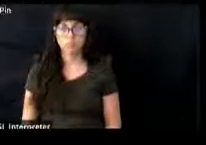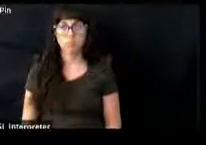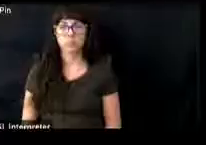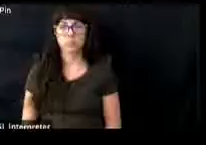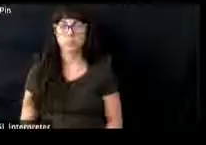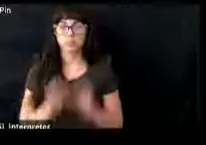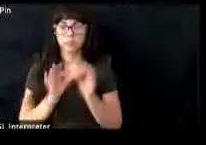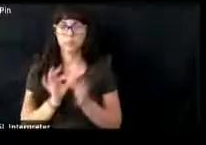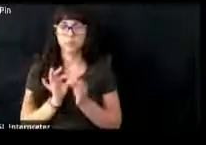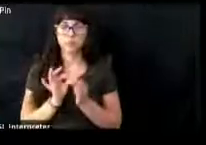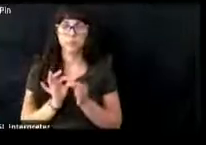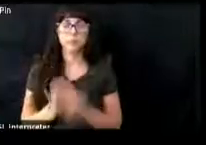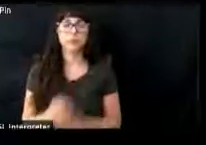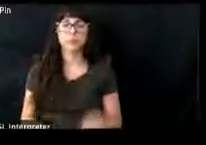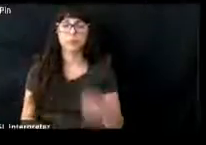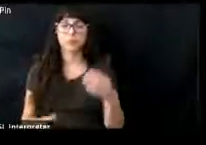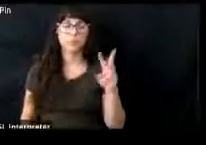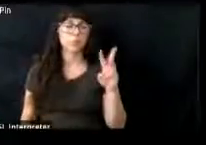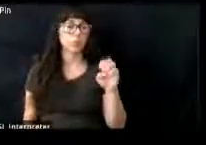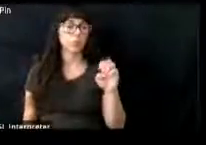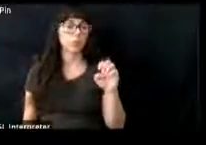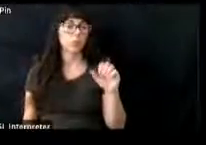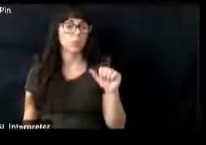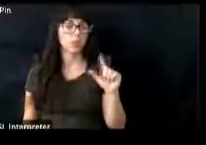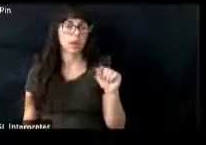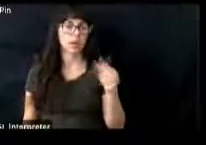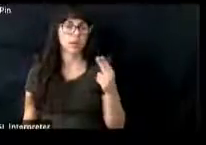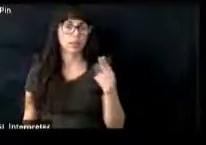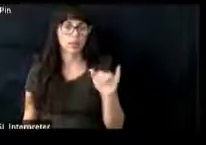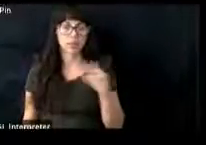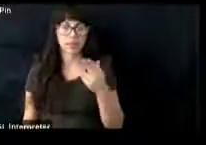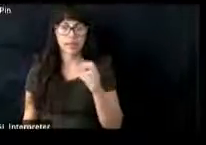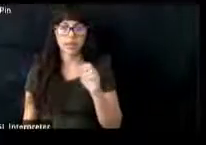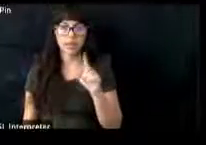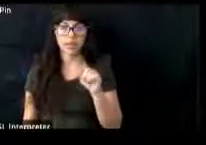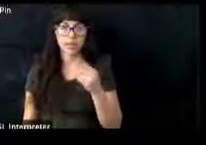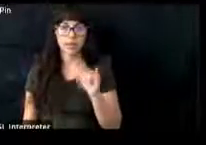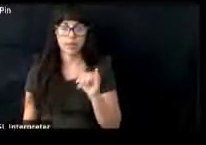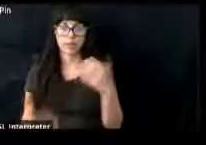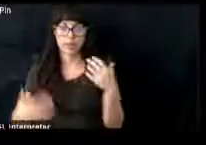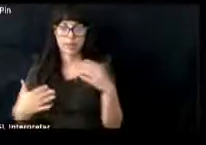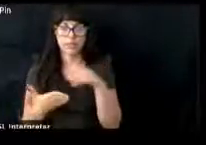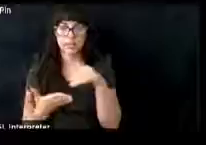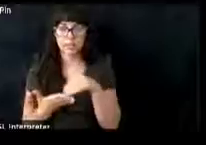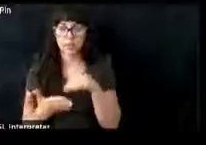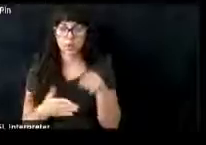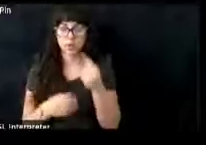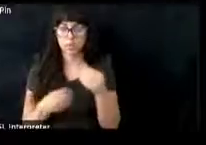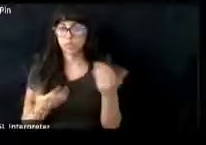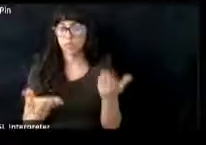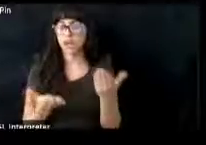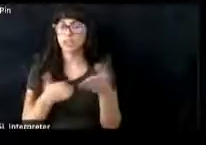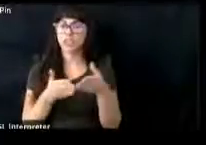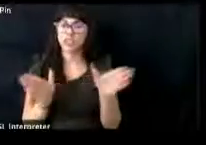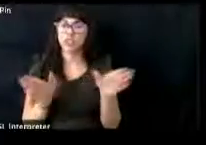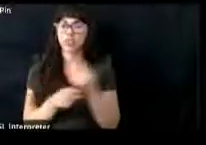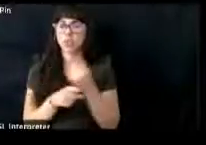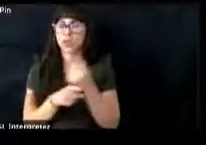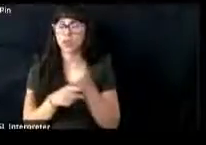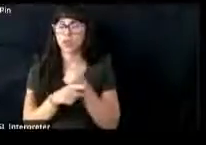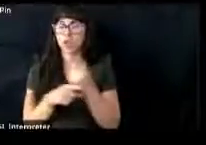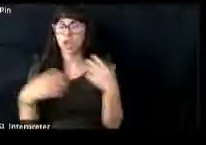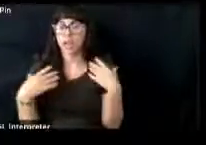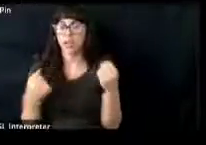So that Wealthy Healthy Center only provides general or regular medical services. In order